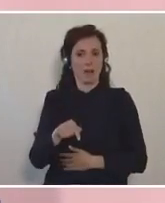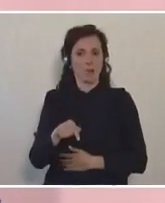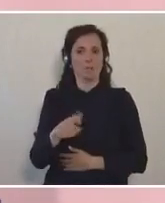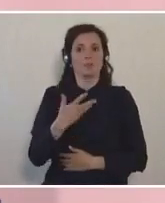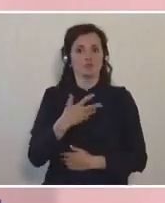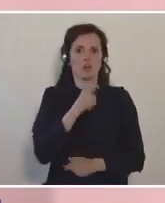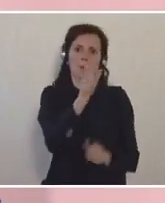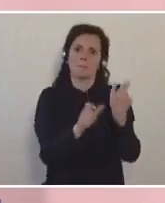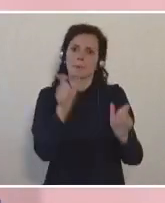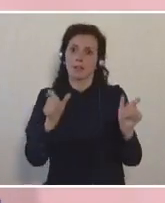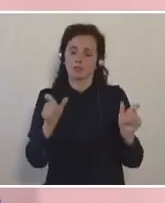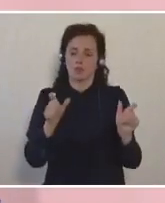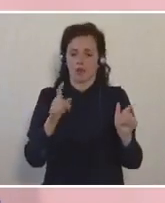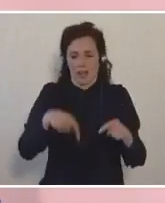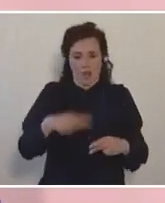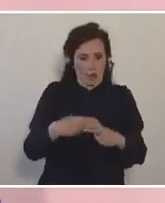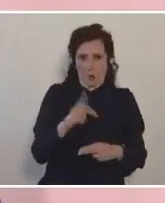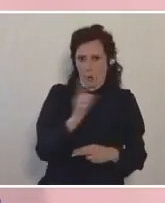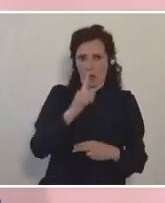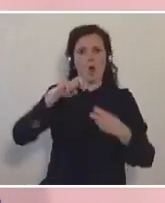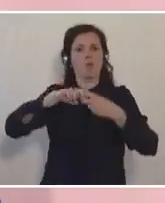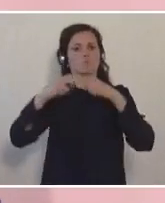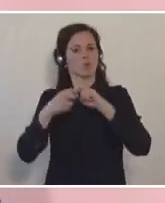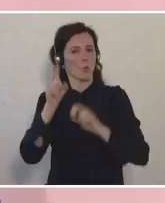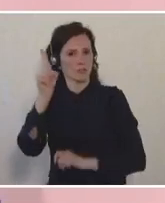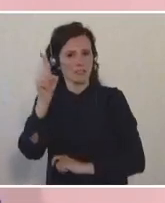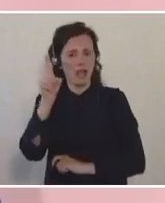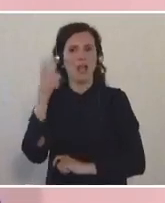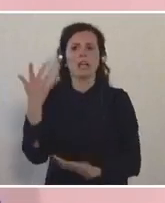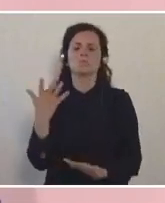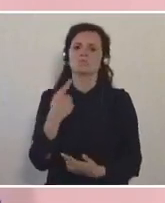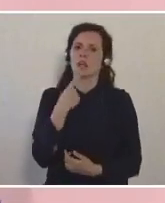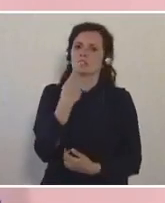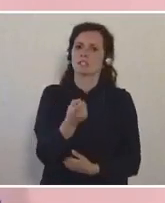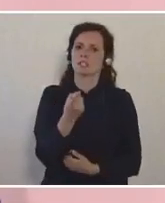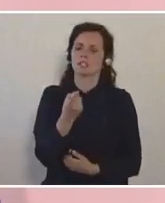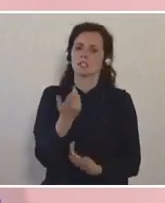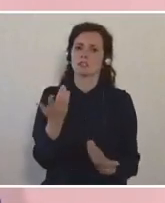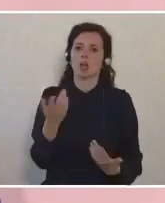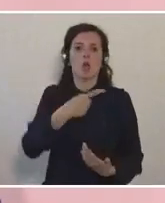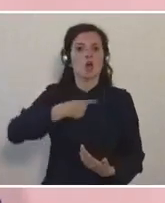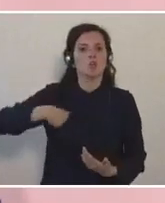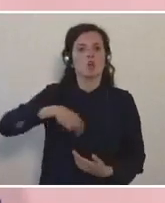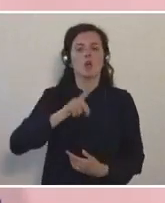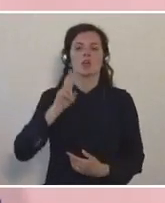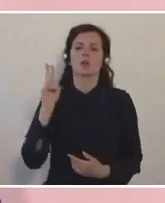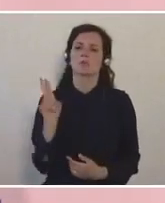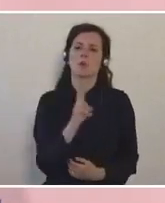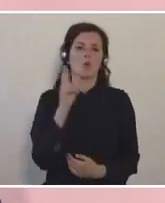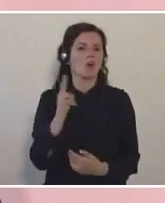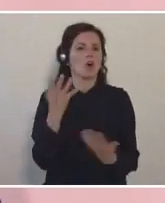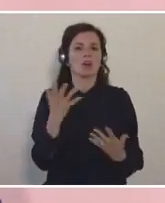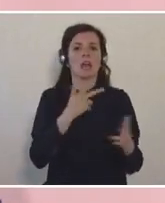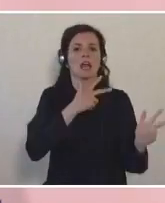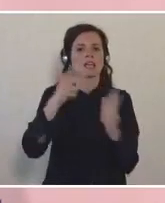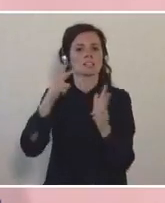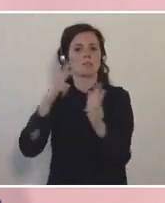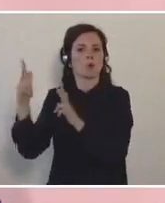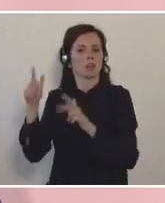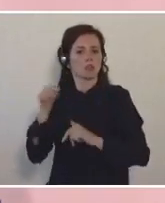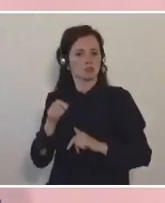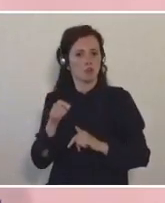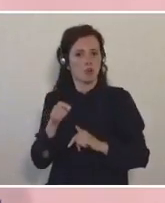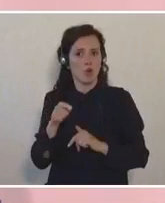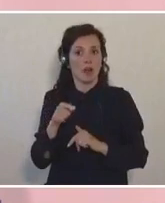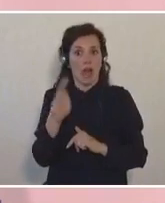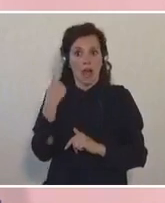in Brussels, we are dying of exports. So that was the perception at some point here now, not long ago, a